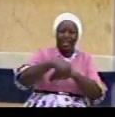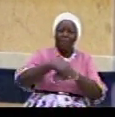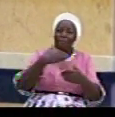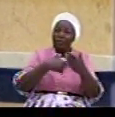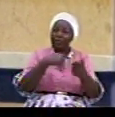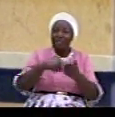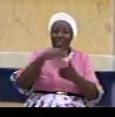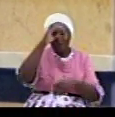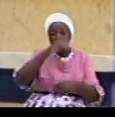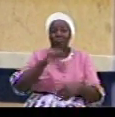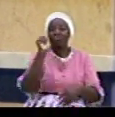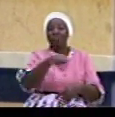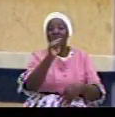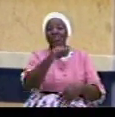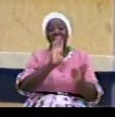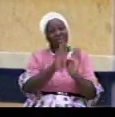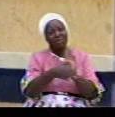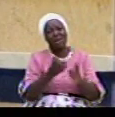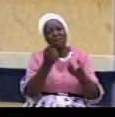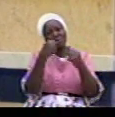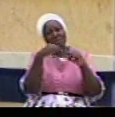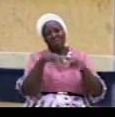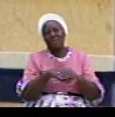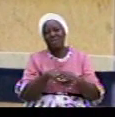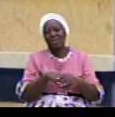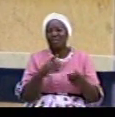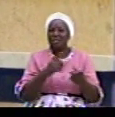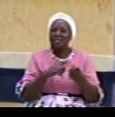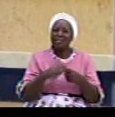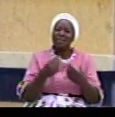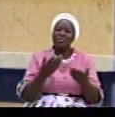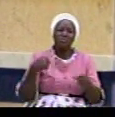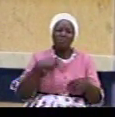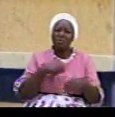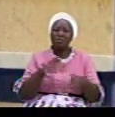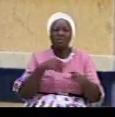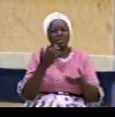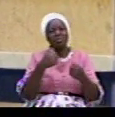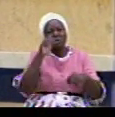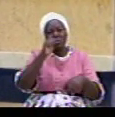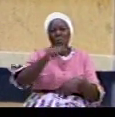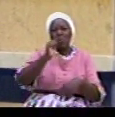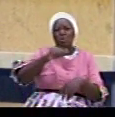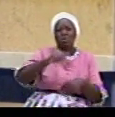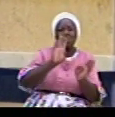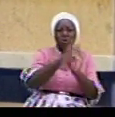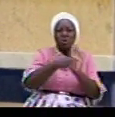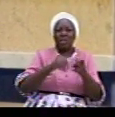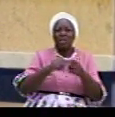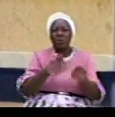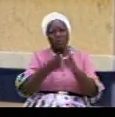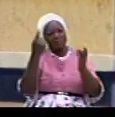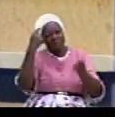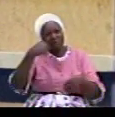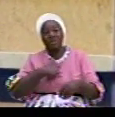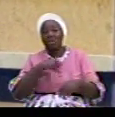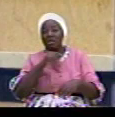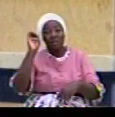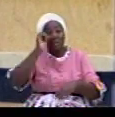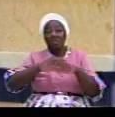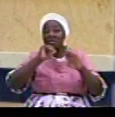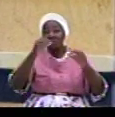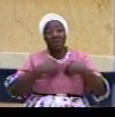knock the door and then say, I'm here, open for me. He does not have the key himself.